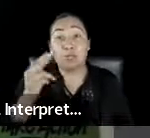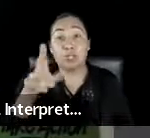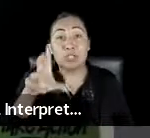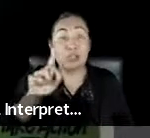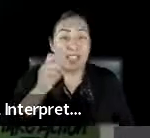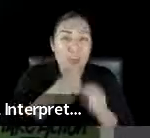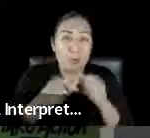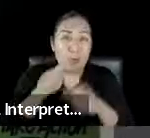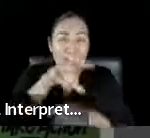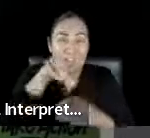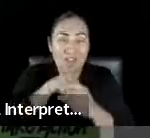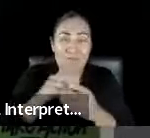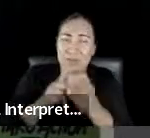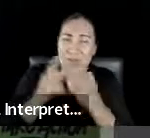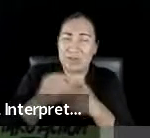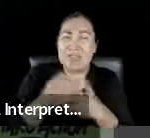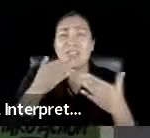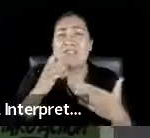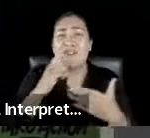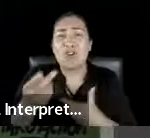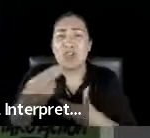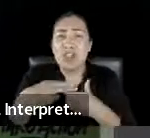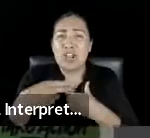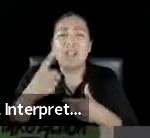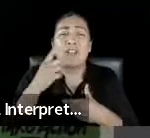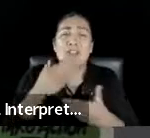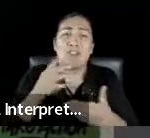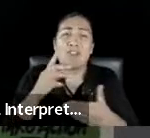project, just thank you for being here. Thank you for your